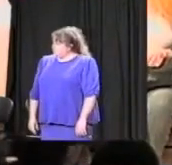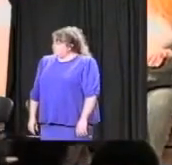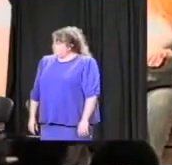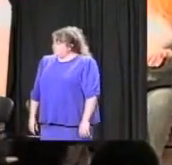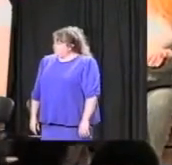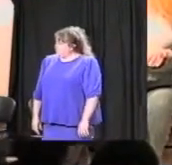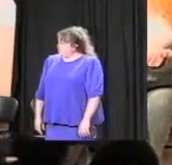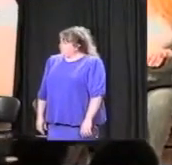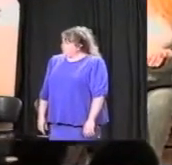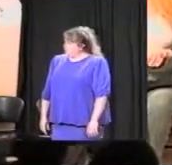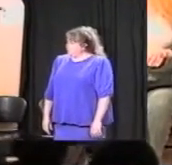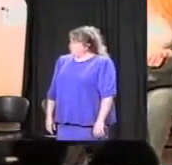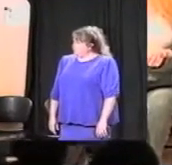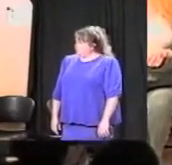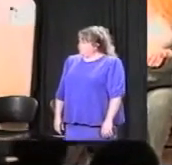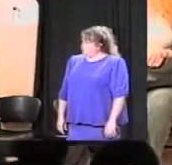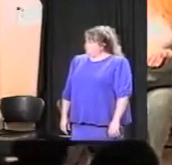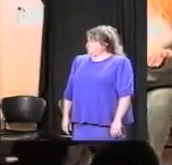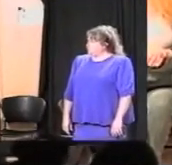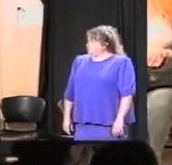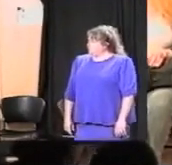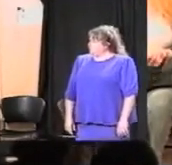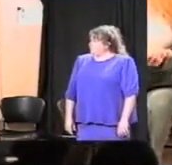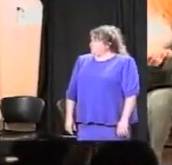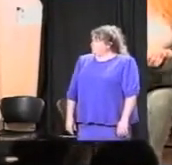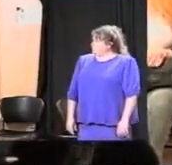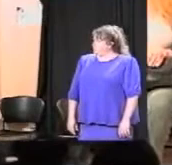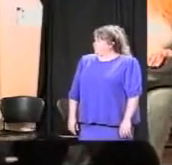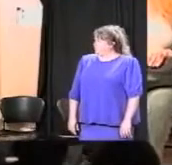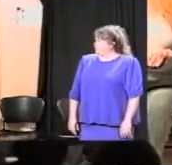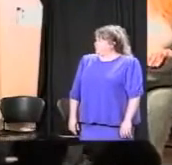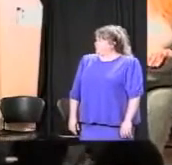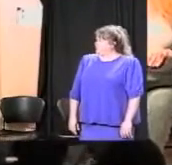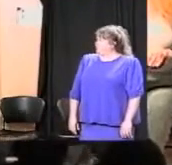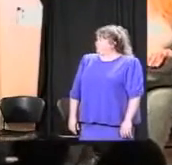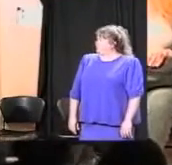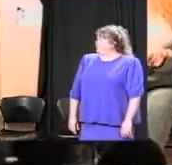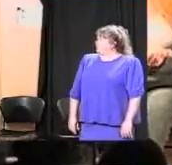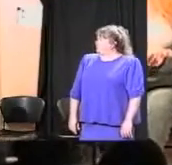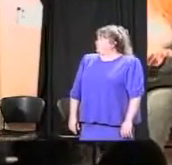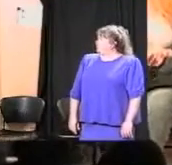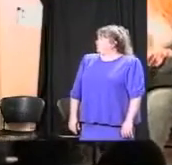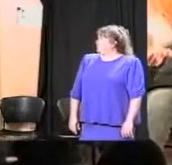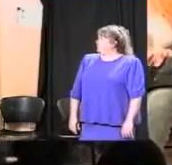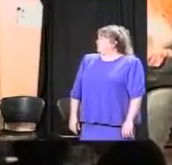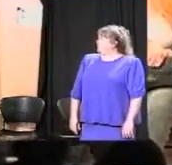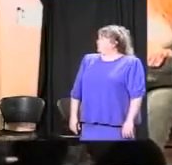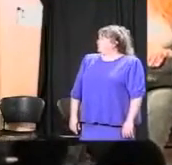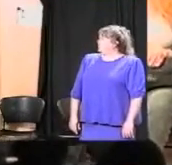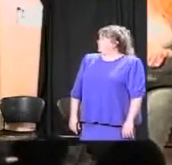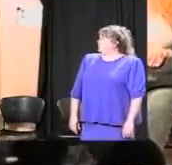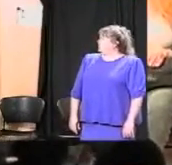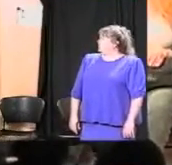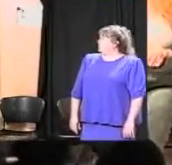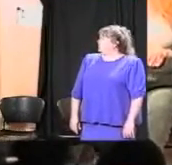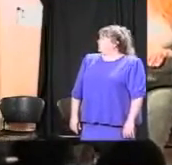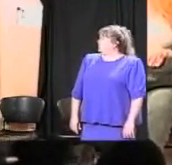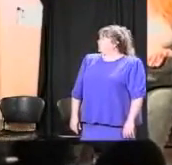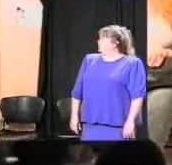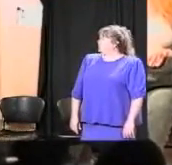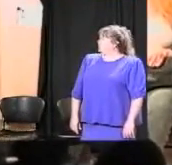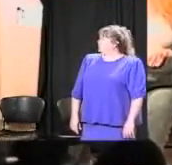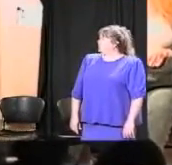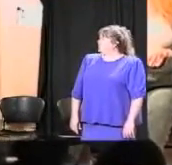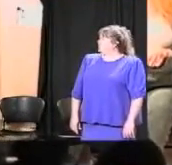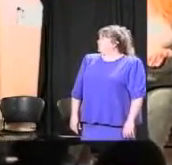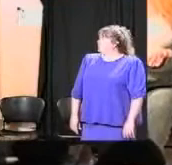of the school to Grand View, which was, according to the superintendent, inspired by the magnificent view of a wooded valley from the